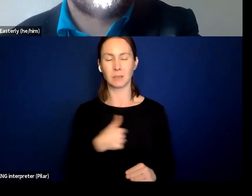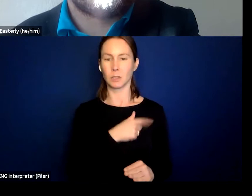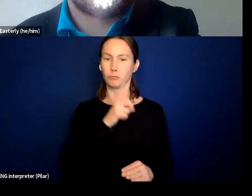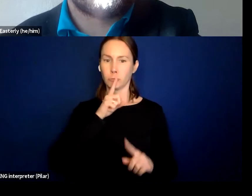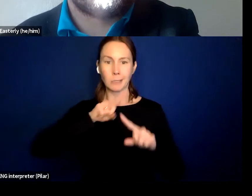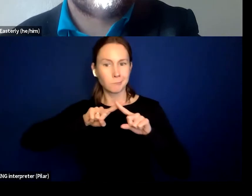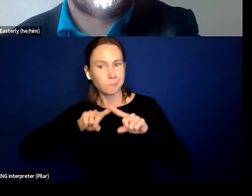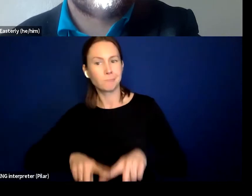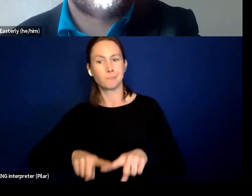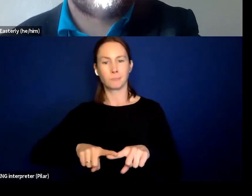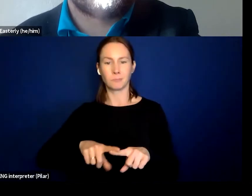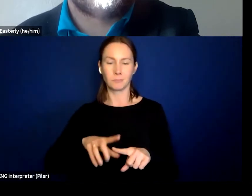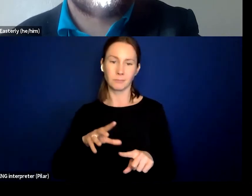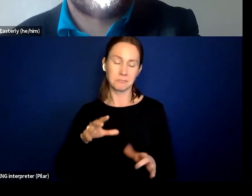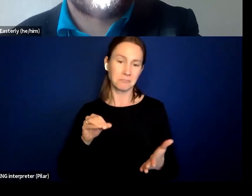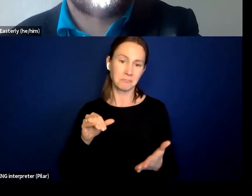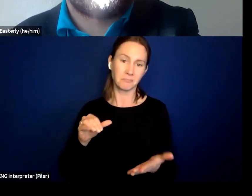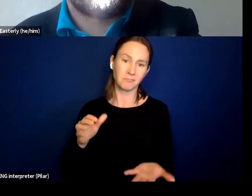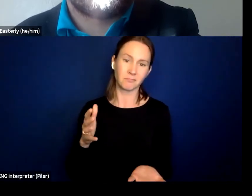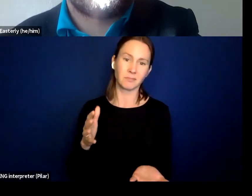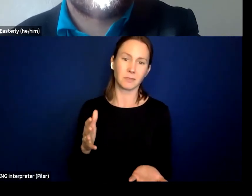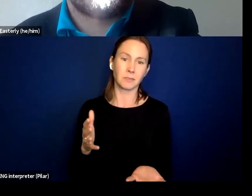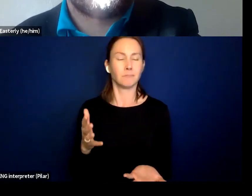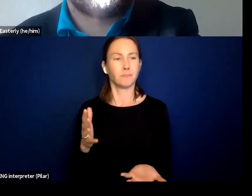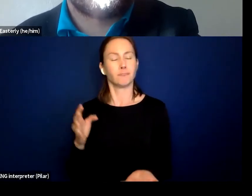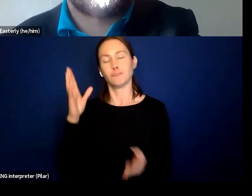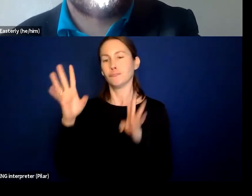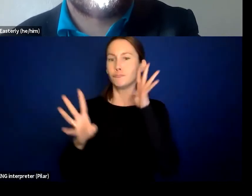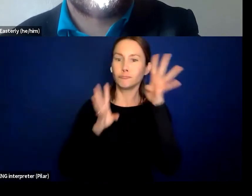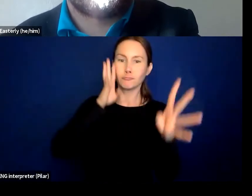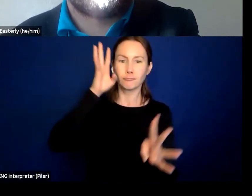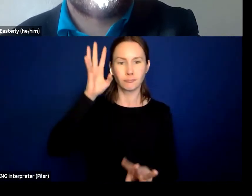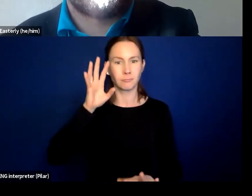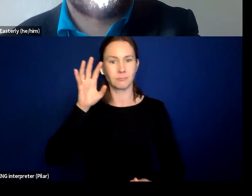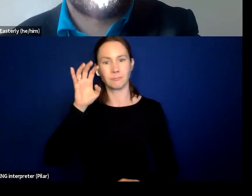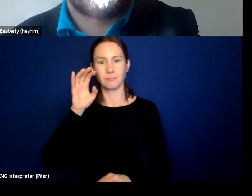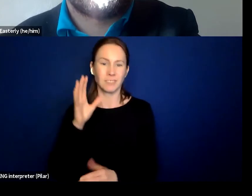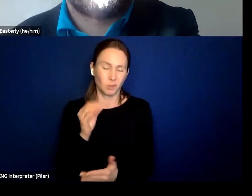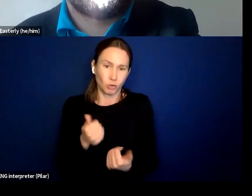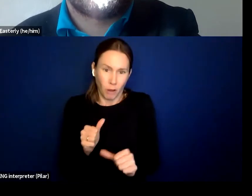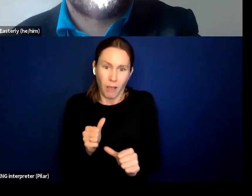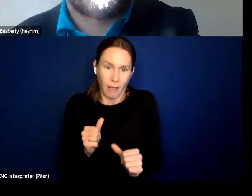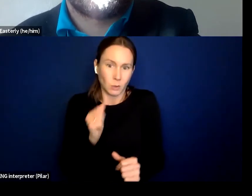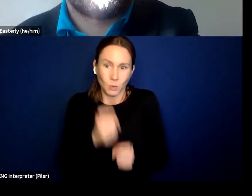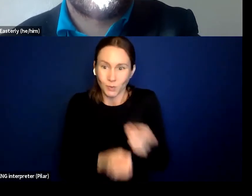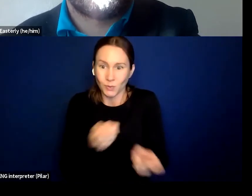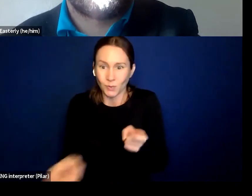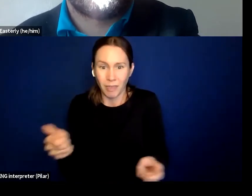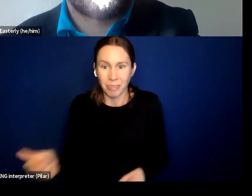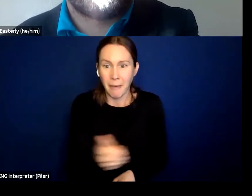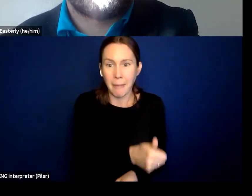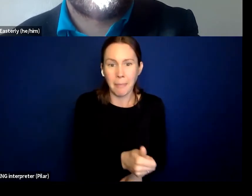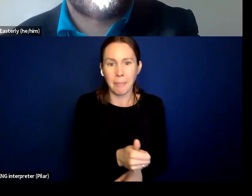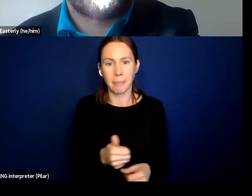as experimental a realm of grant making as we can, to take the lead